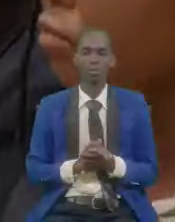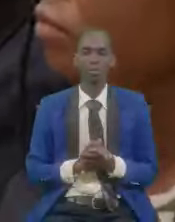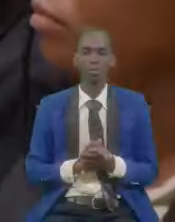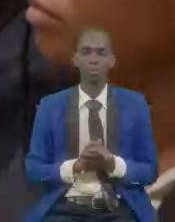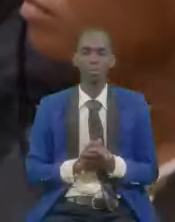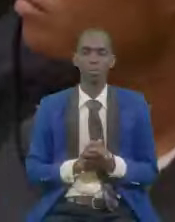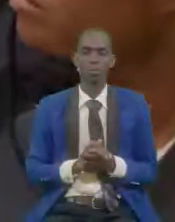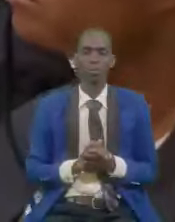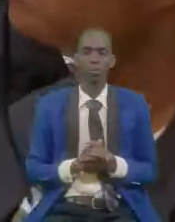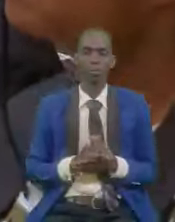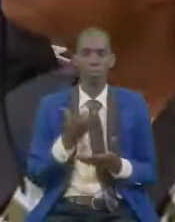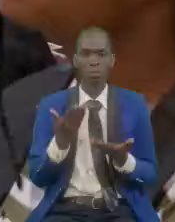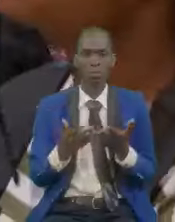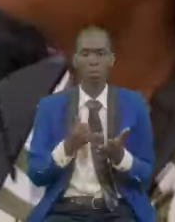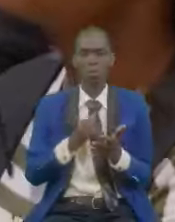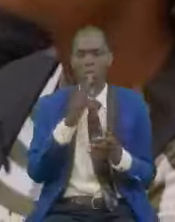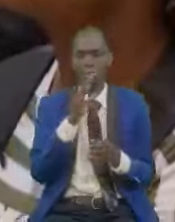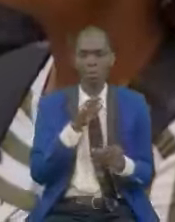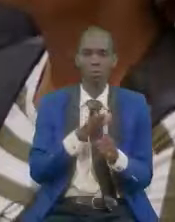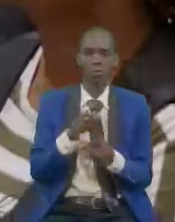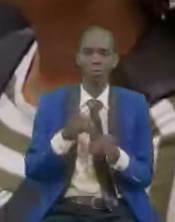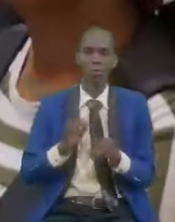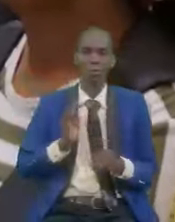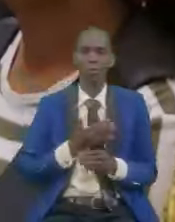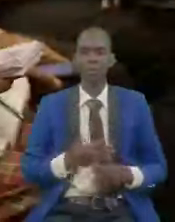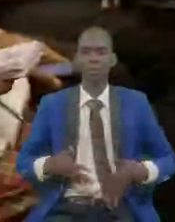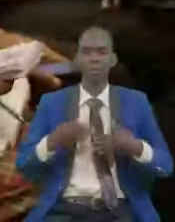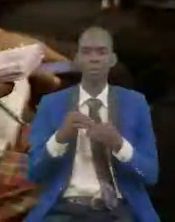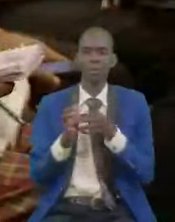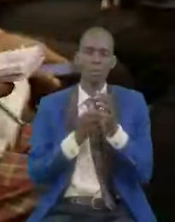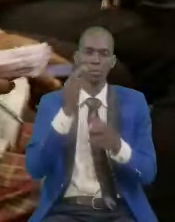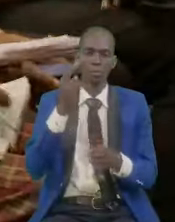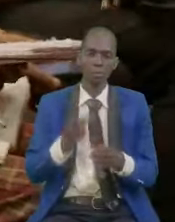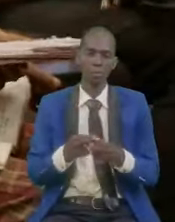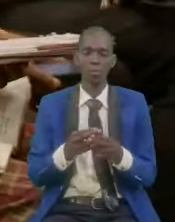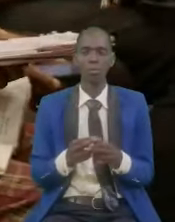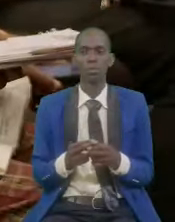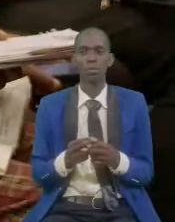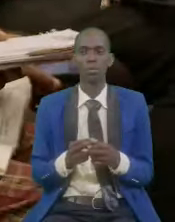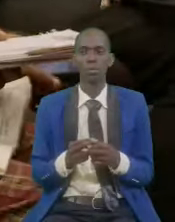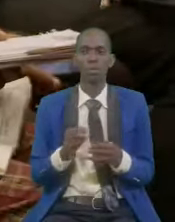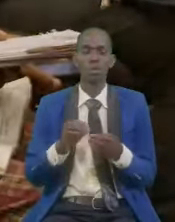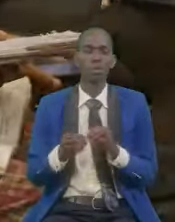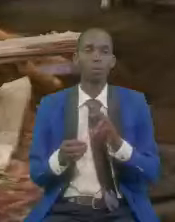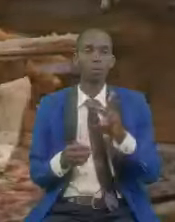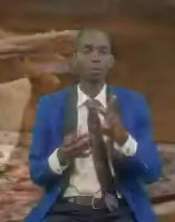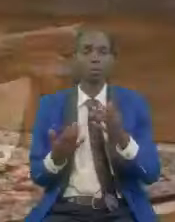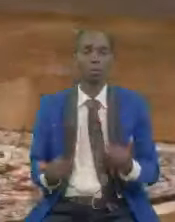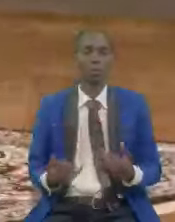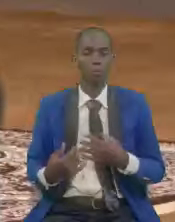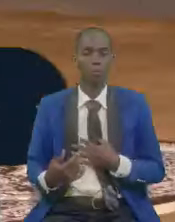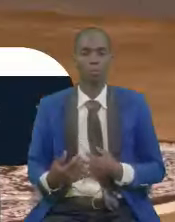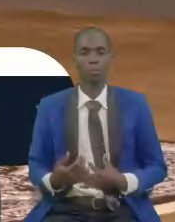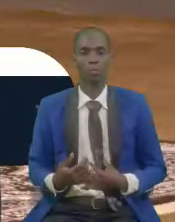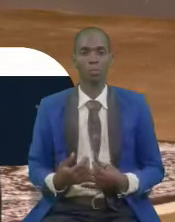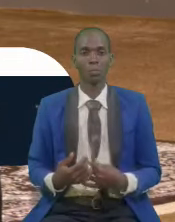be fulfilled in all our lives in Jesus' name. I'm coming to number two here. Number